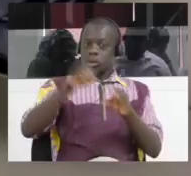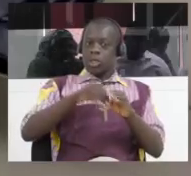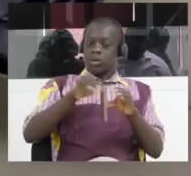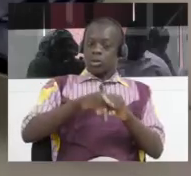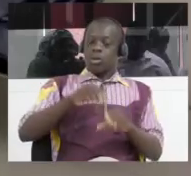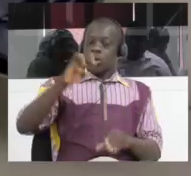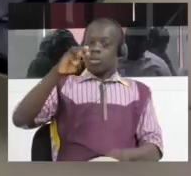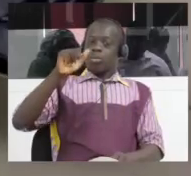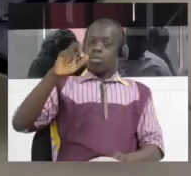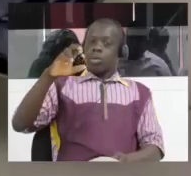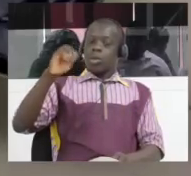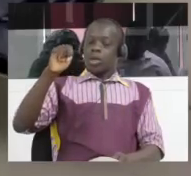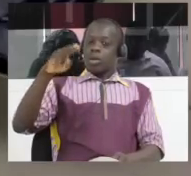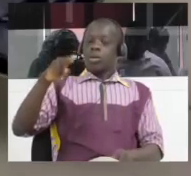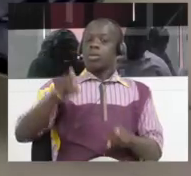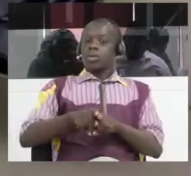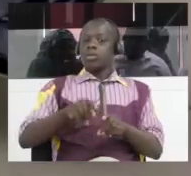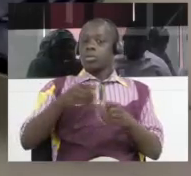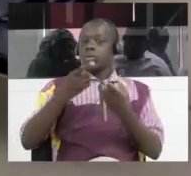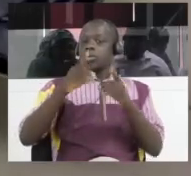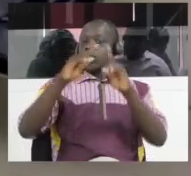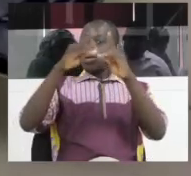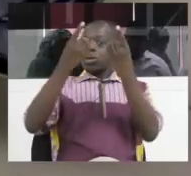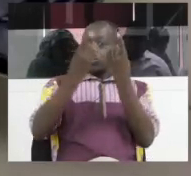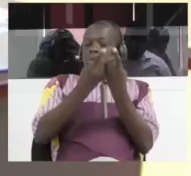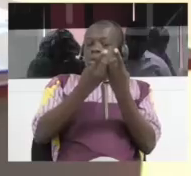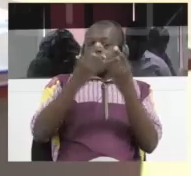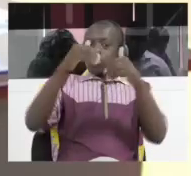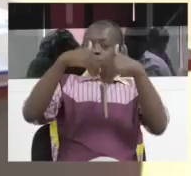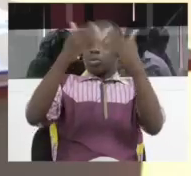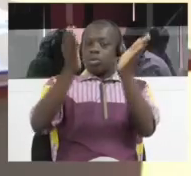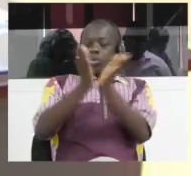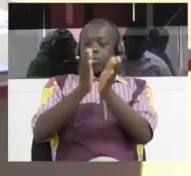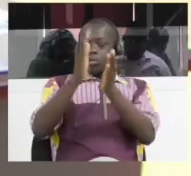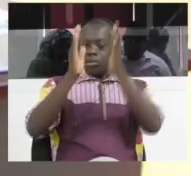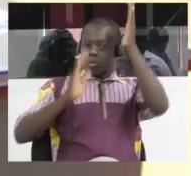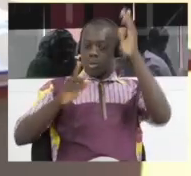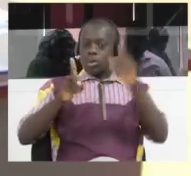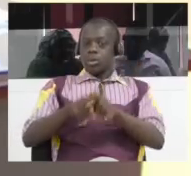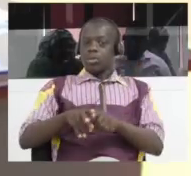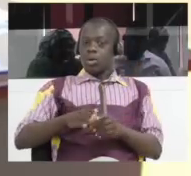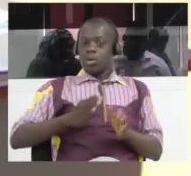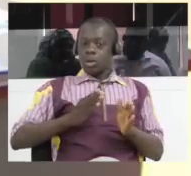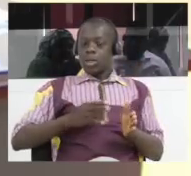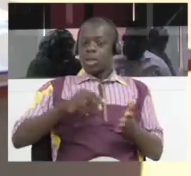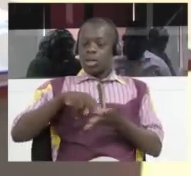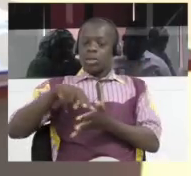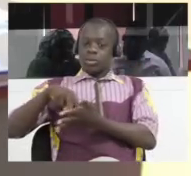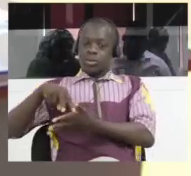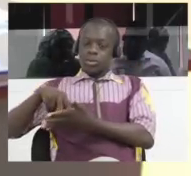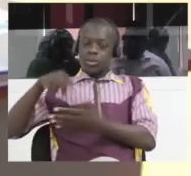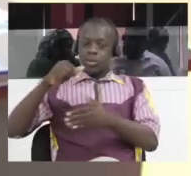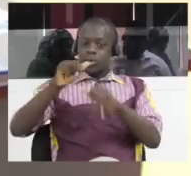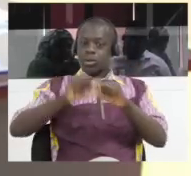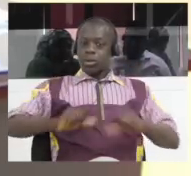of the Navy, the then Marine units and the visiting American Marine troops converging around the